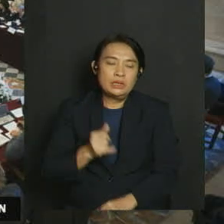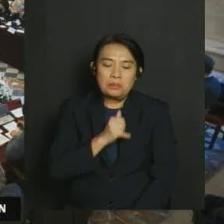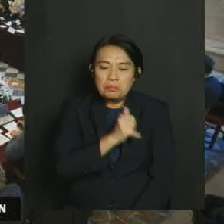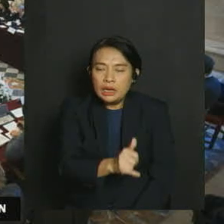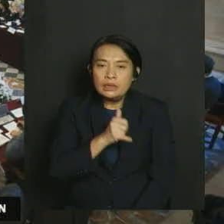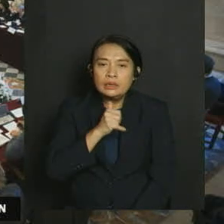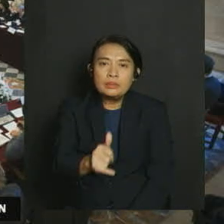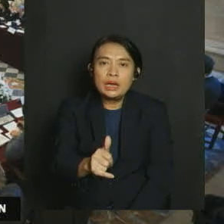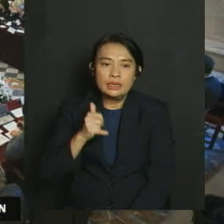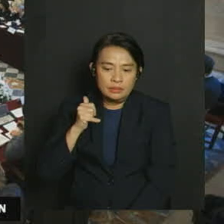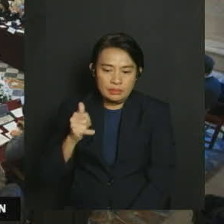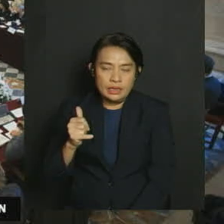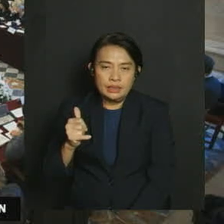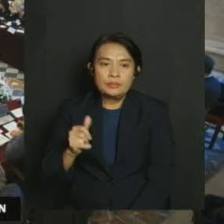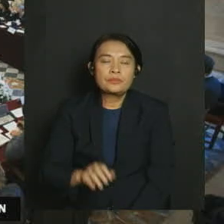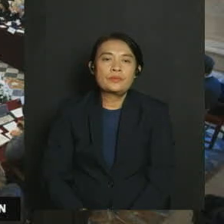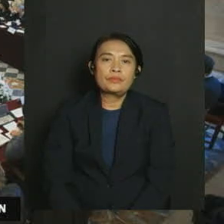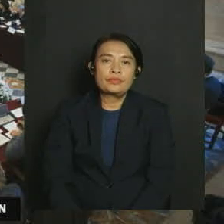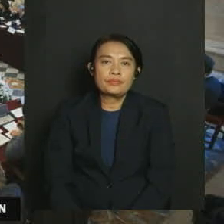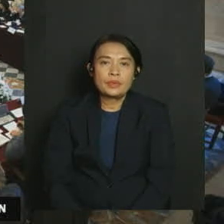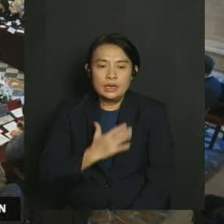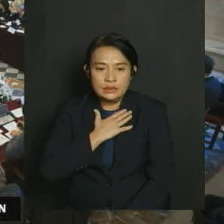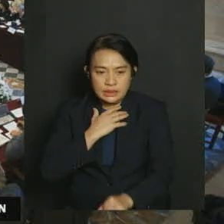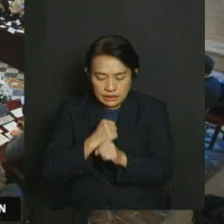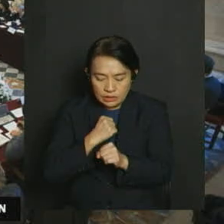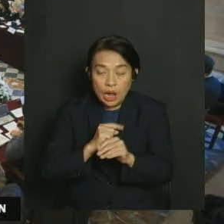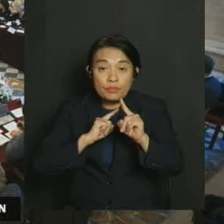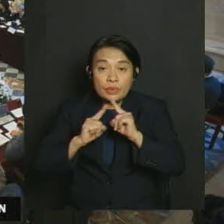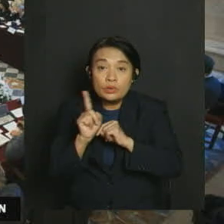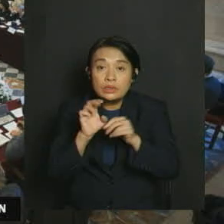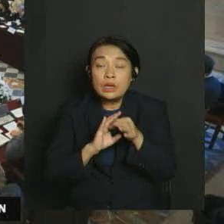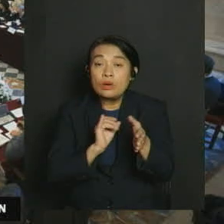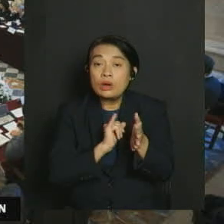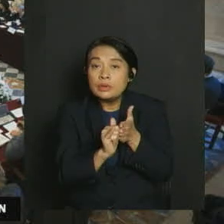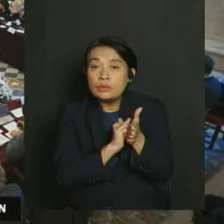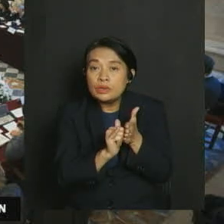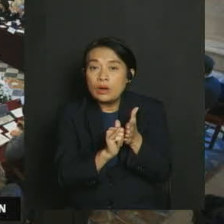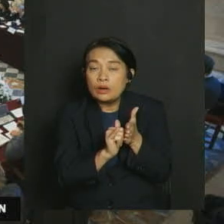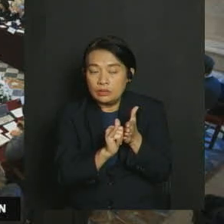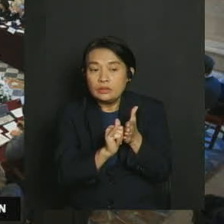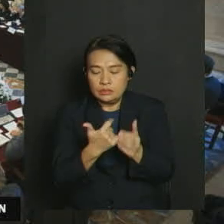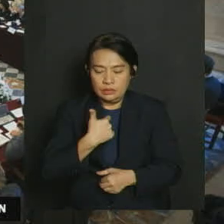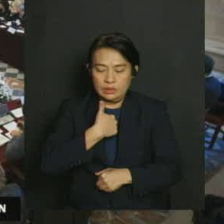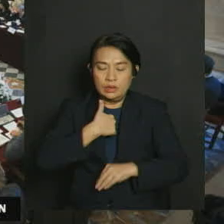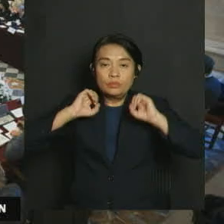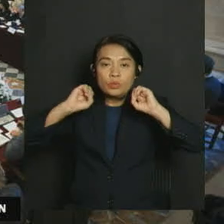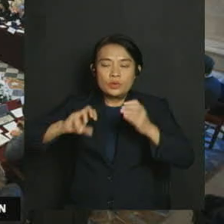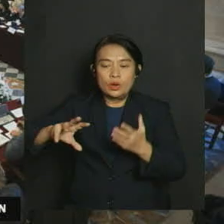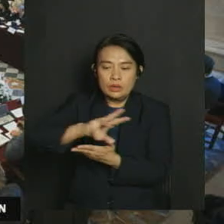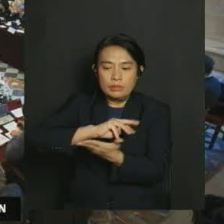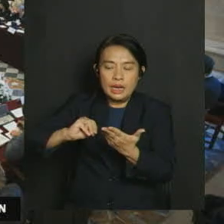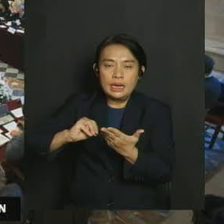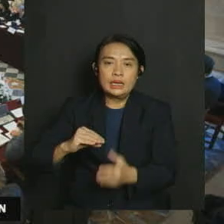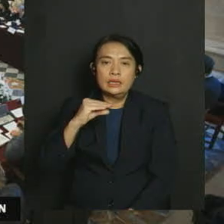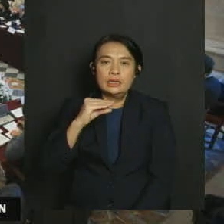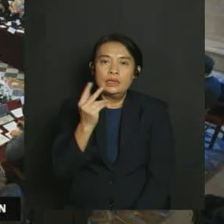what we did in New York, and I love to teach. I teach at Columbia as well, so as much as I can share and